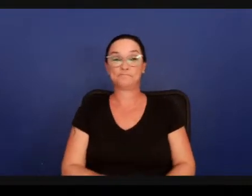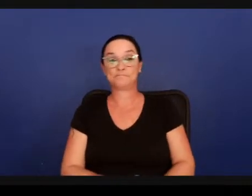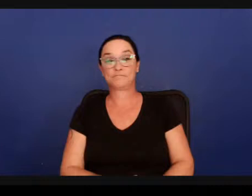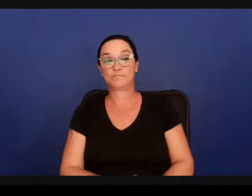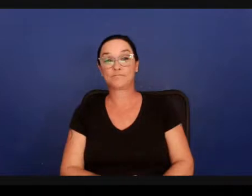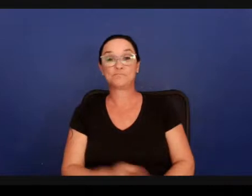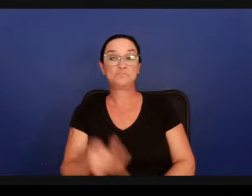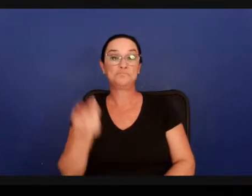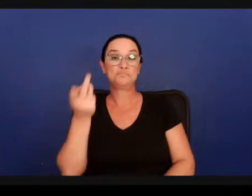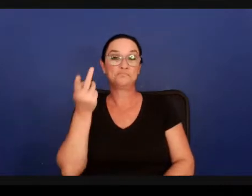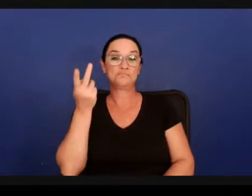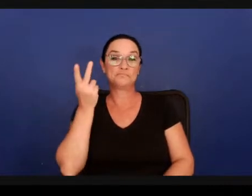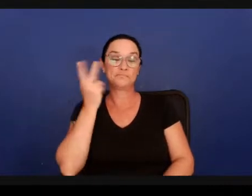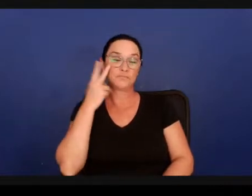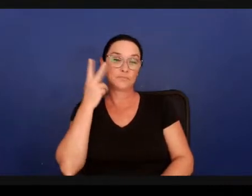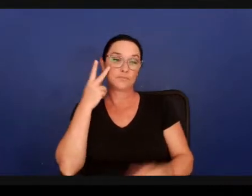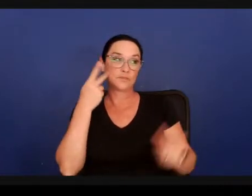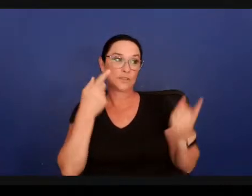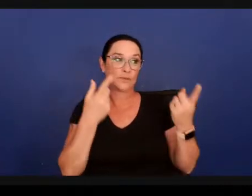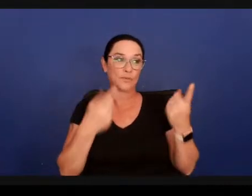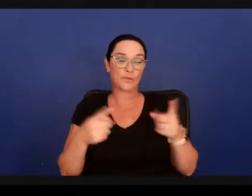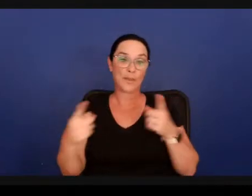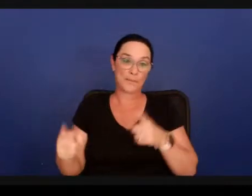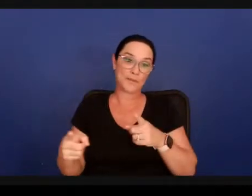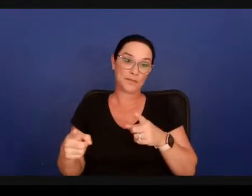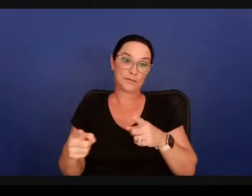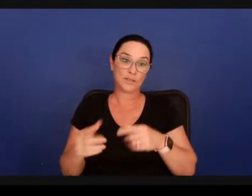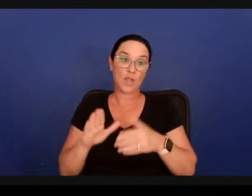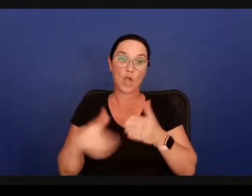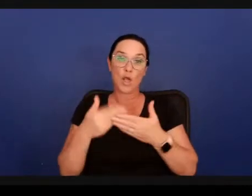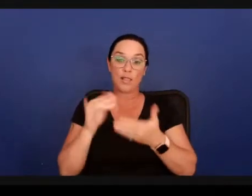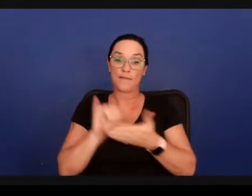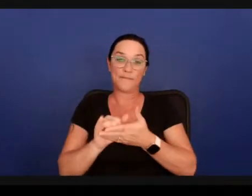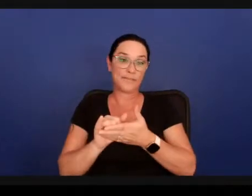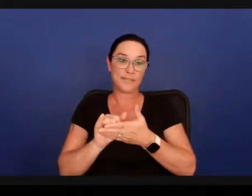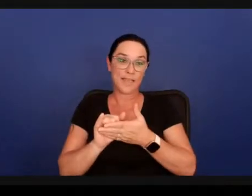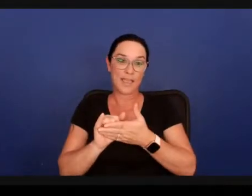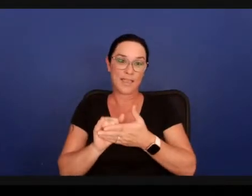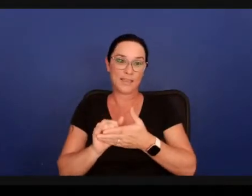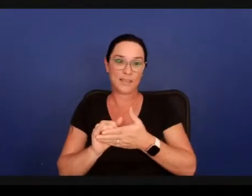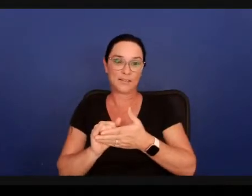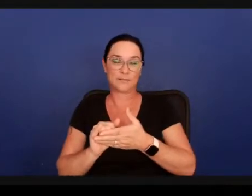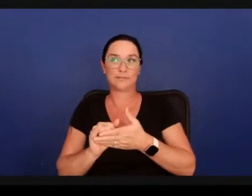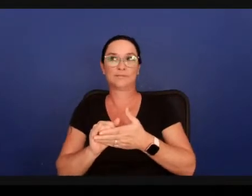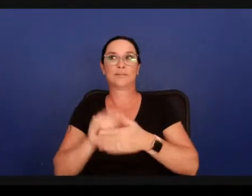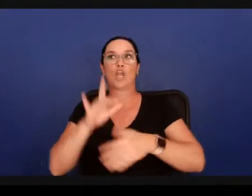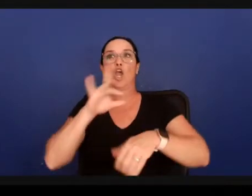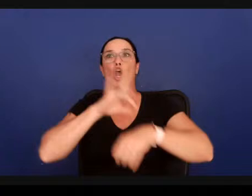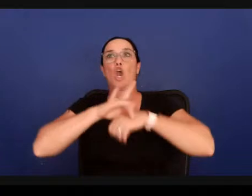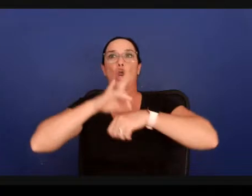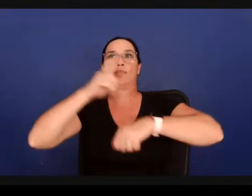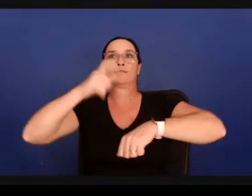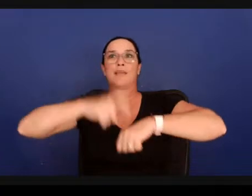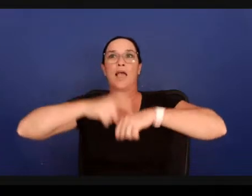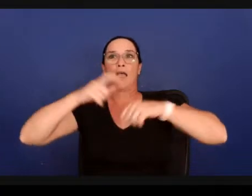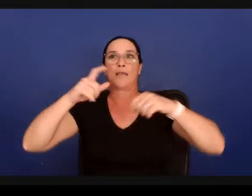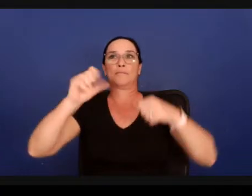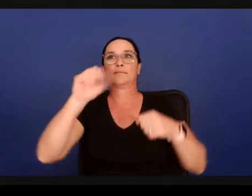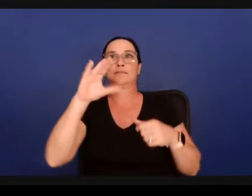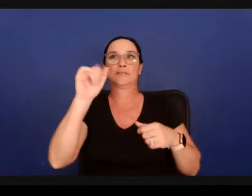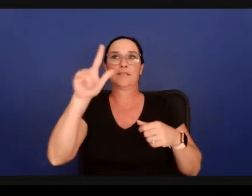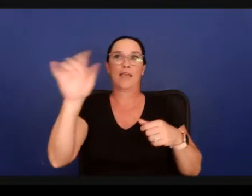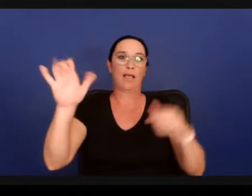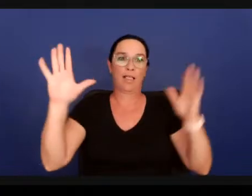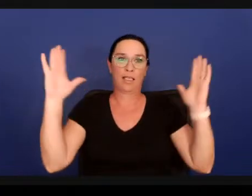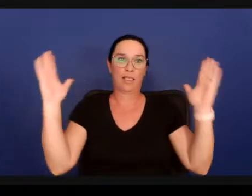where we're actually going. This is all geologic timescale stuff, so we witness it like in super slow